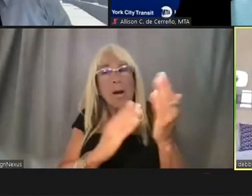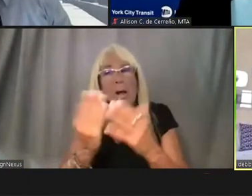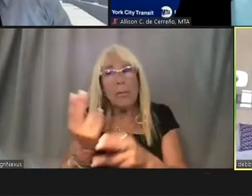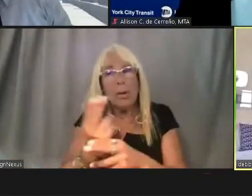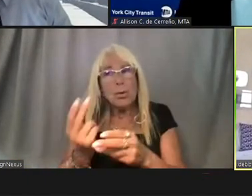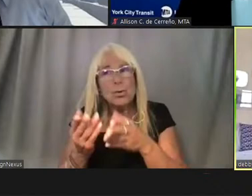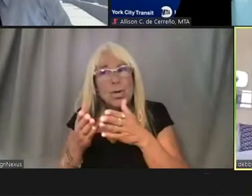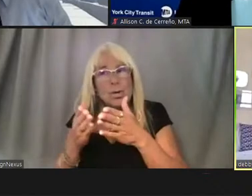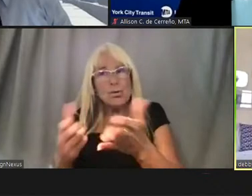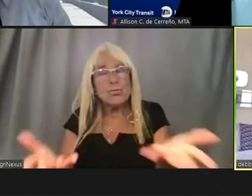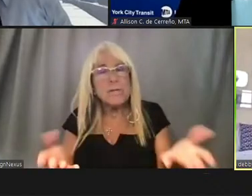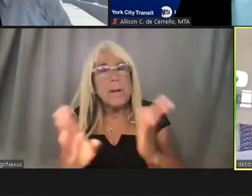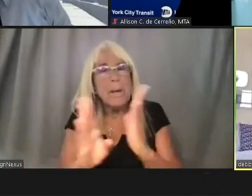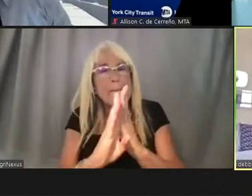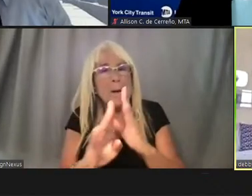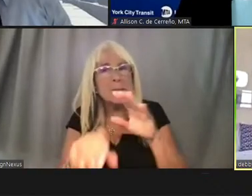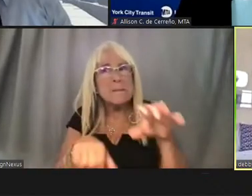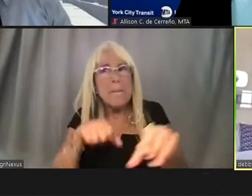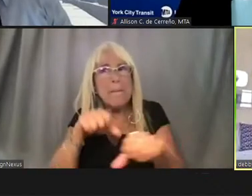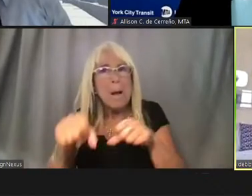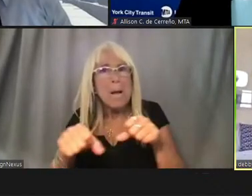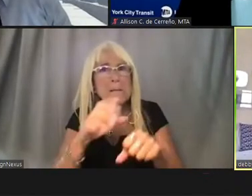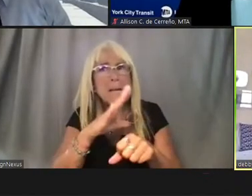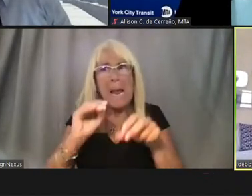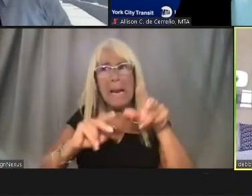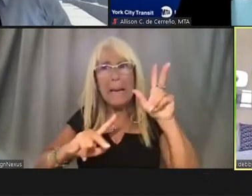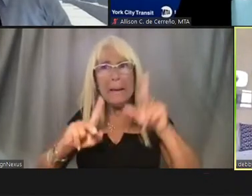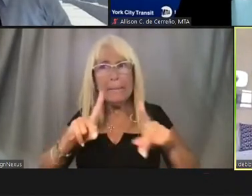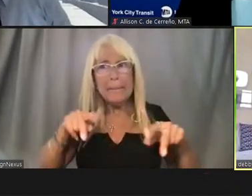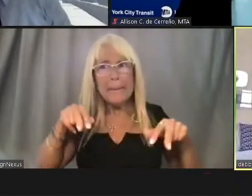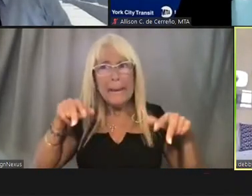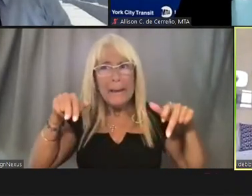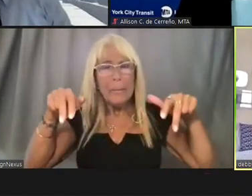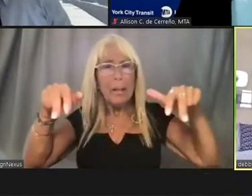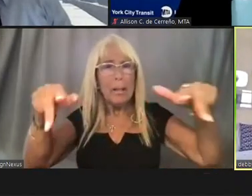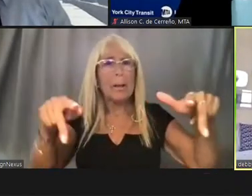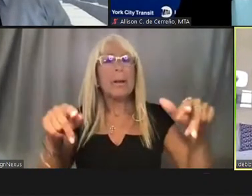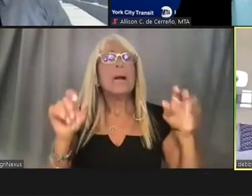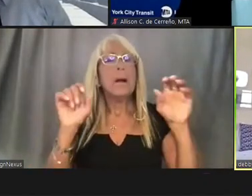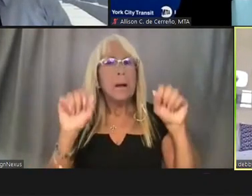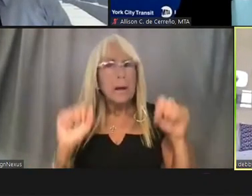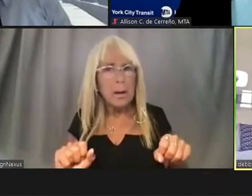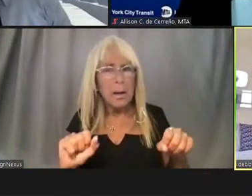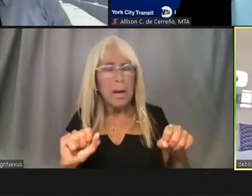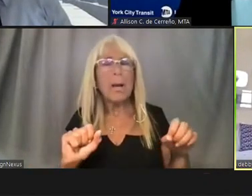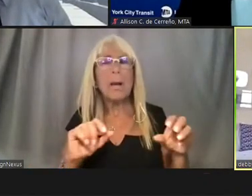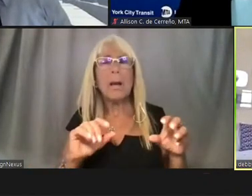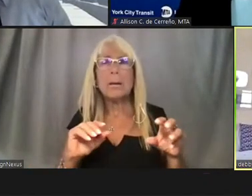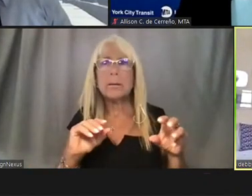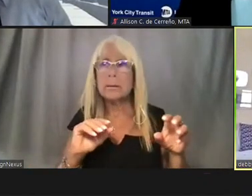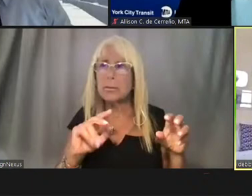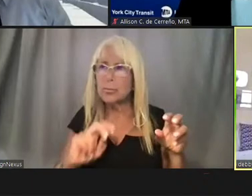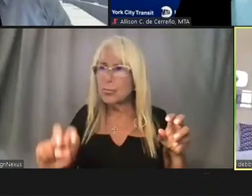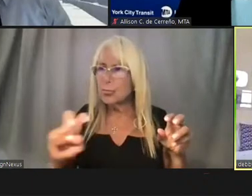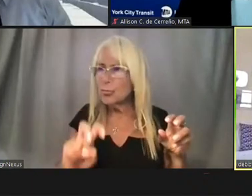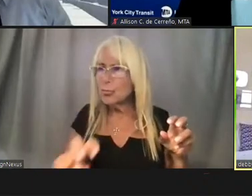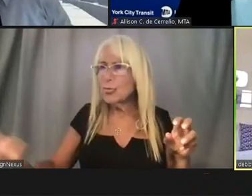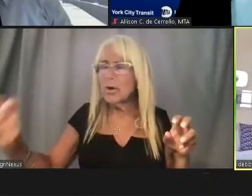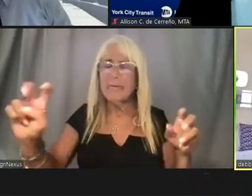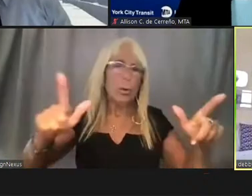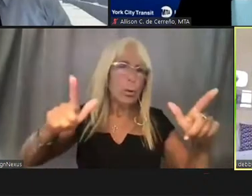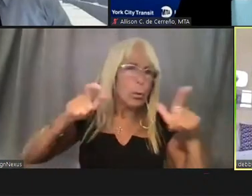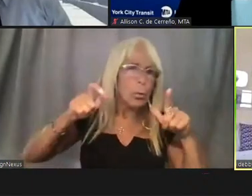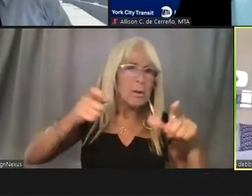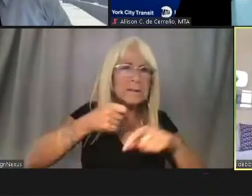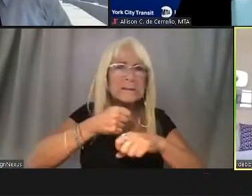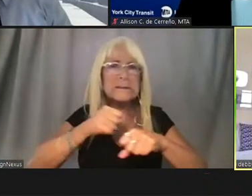and where buses and bikes as well as pedestrians can travel quickly and safely congestion pricing has an impressive track record